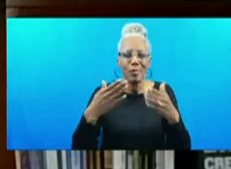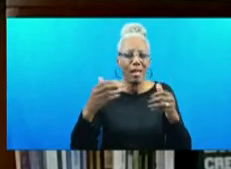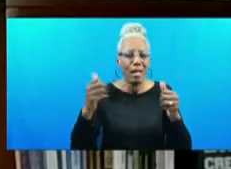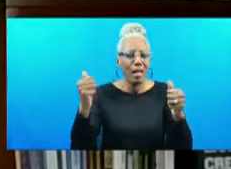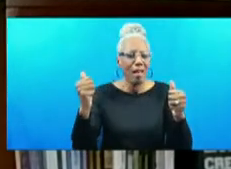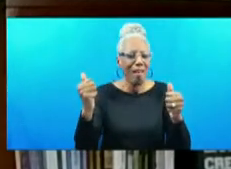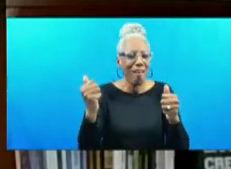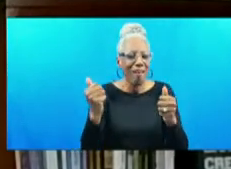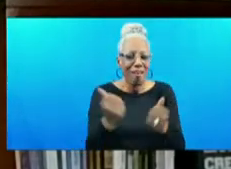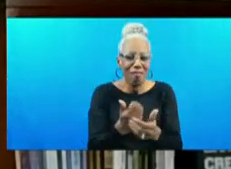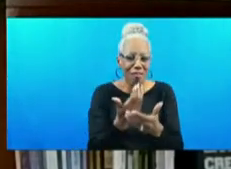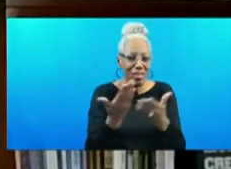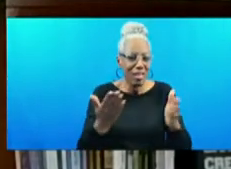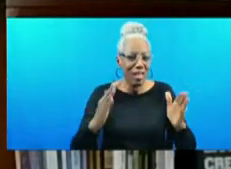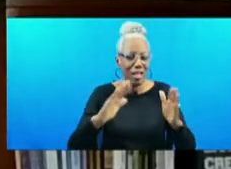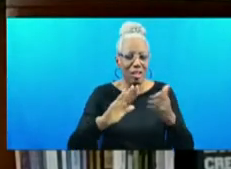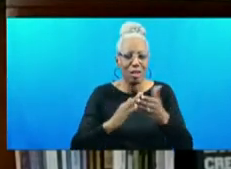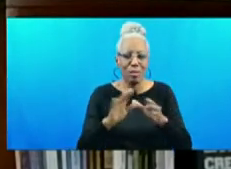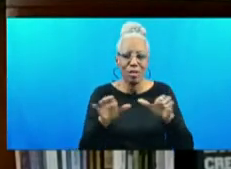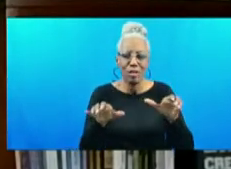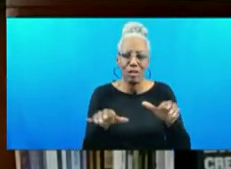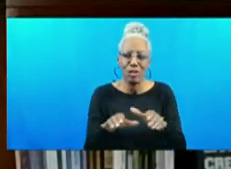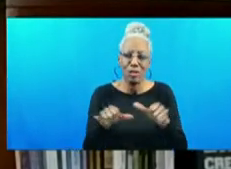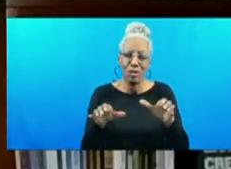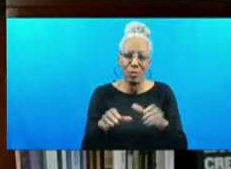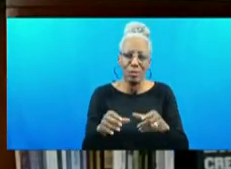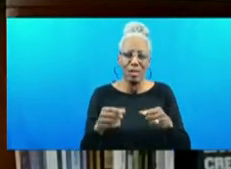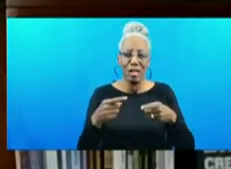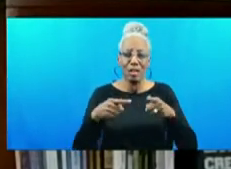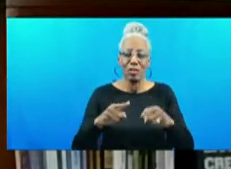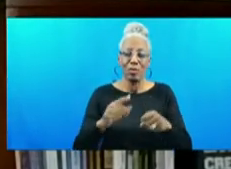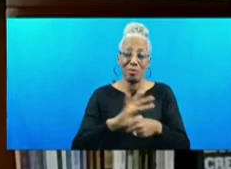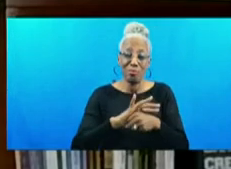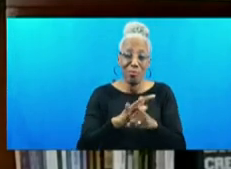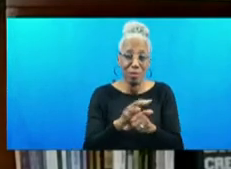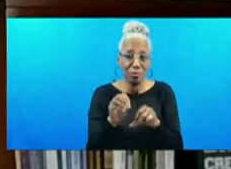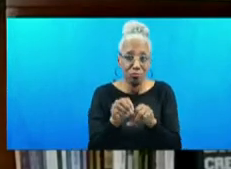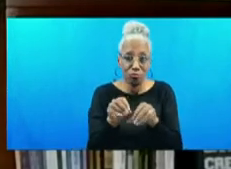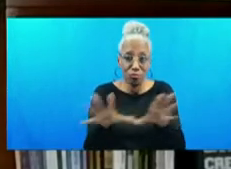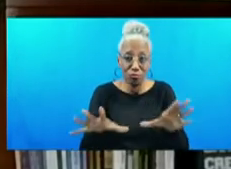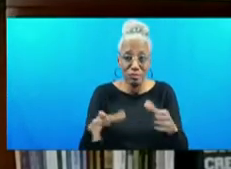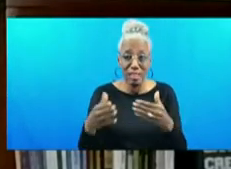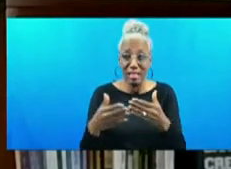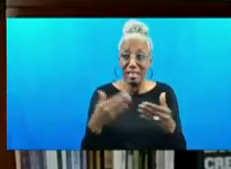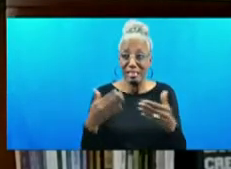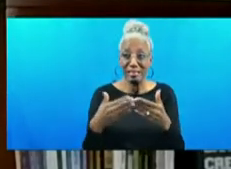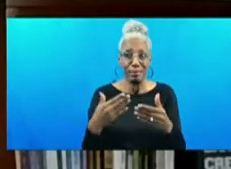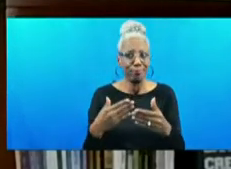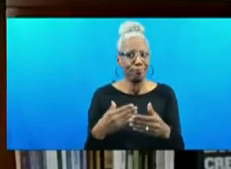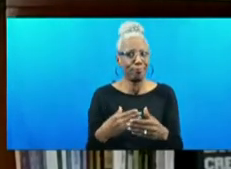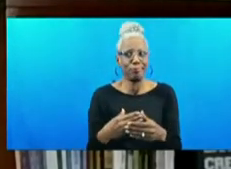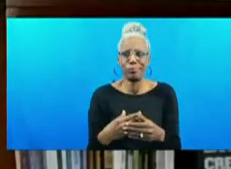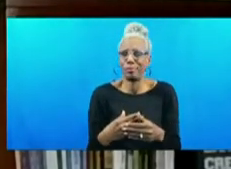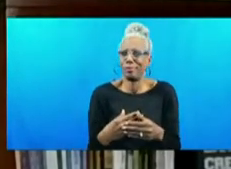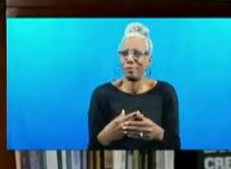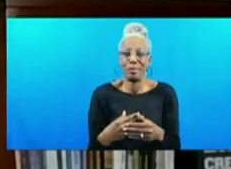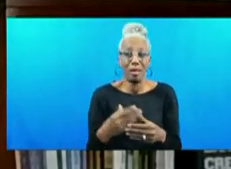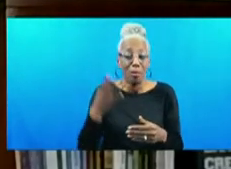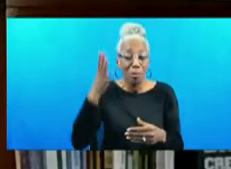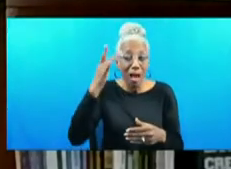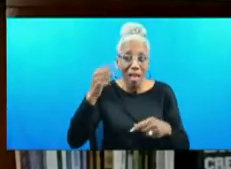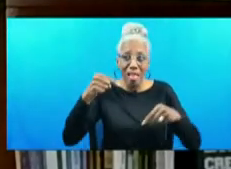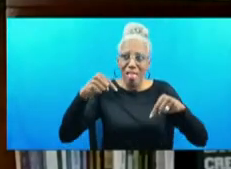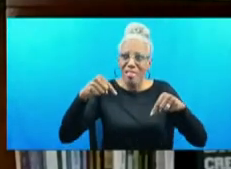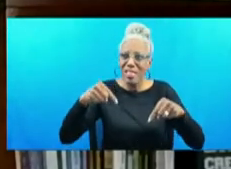come together during this pandemic. It has not been an easy time, and it hasn't been easy because we're the largest school system in the state. And